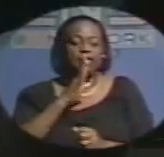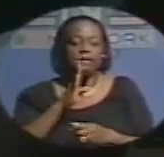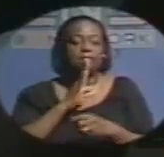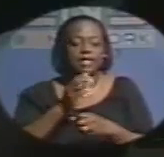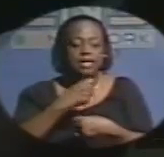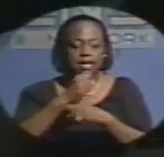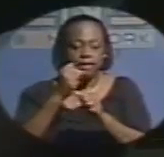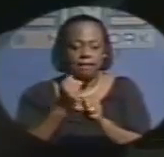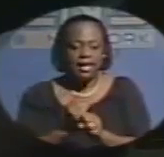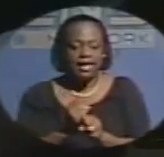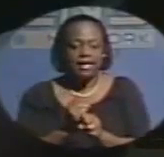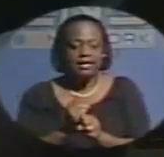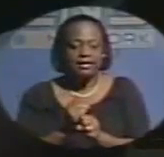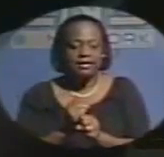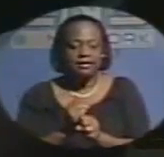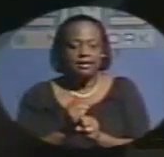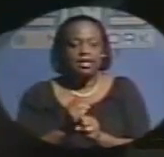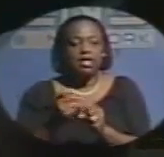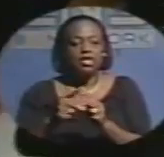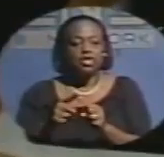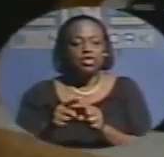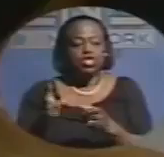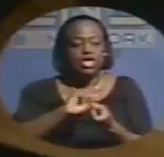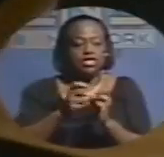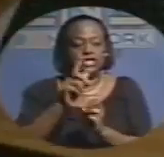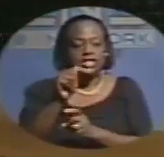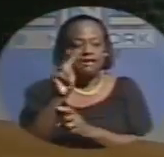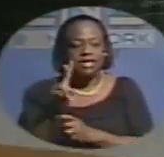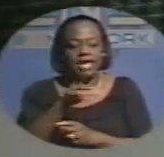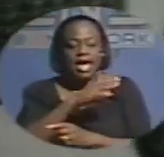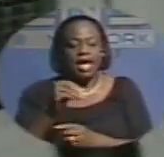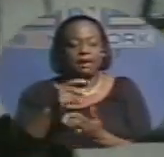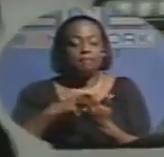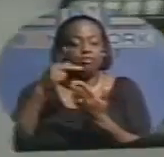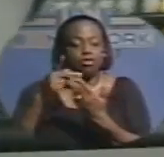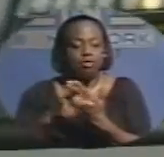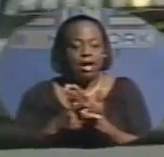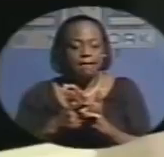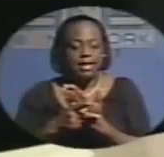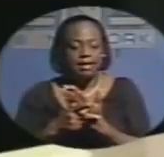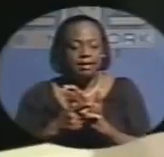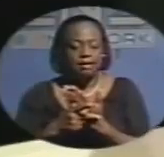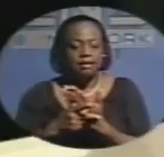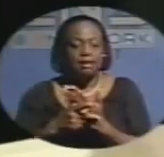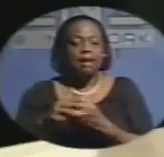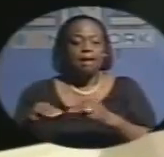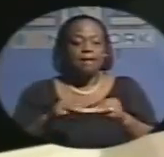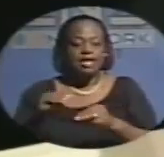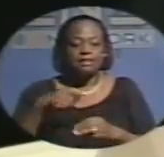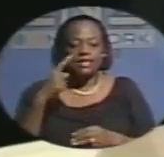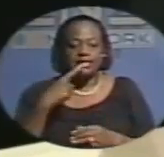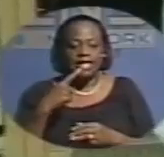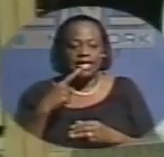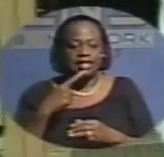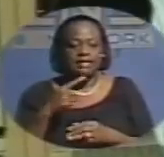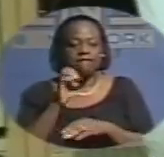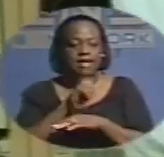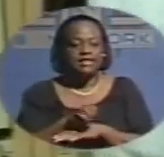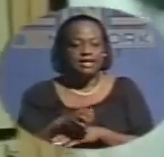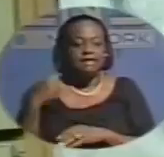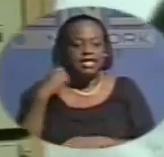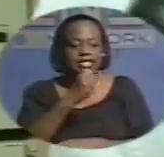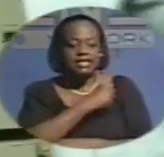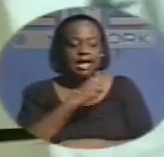those persons reassigned to television production and programming. Management says the affected staff members were advised